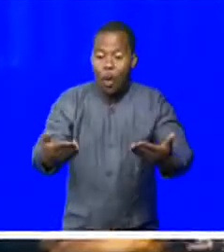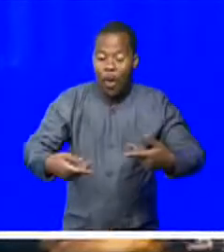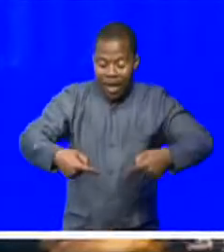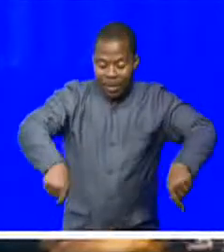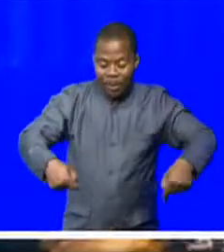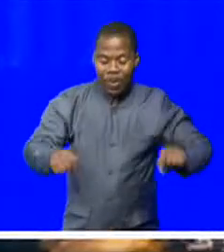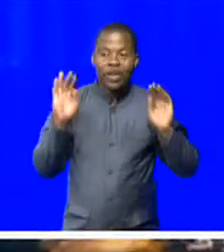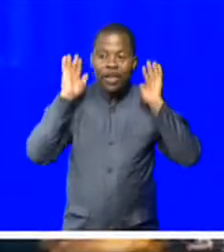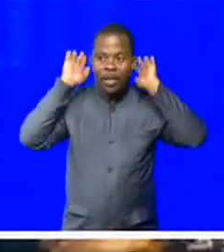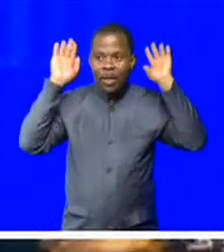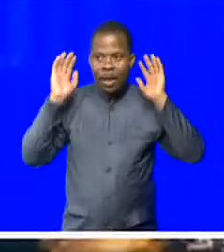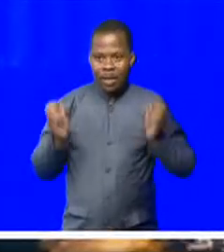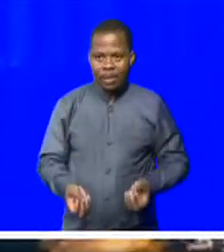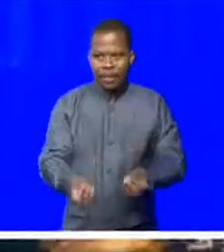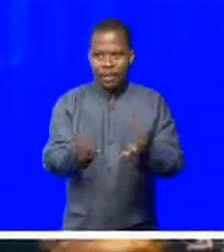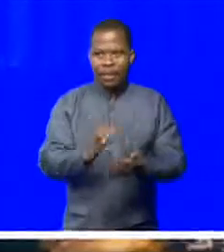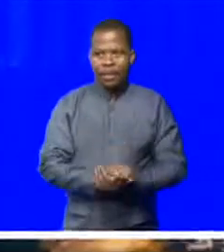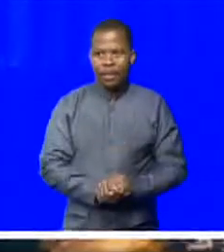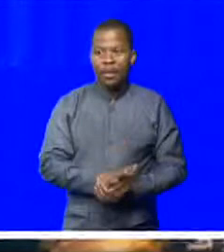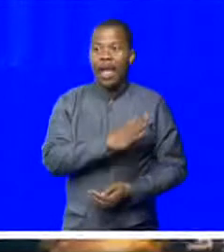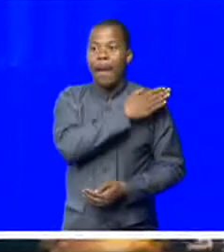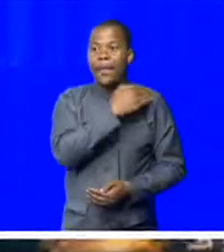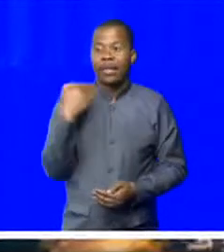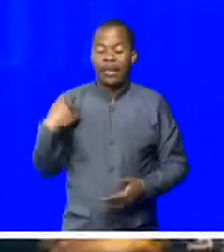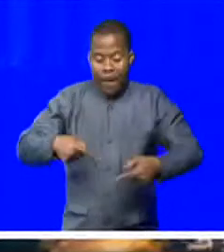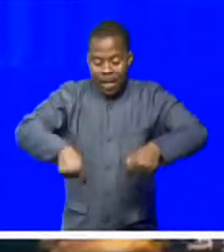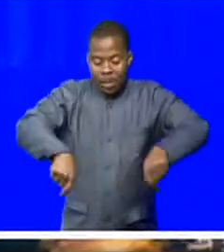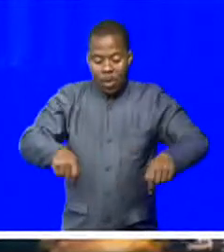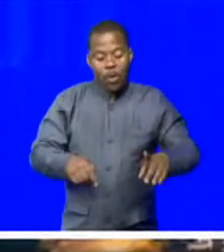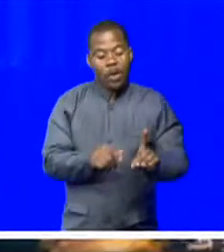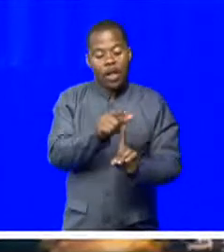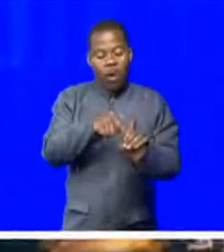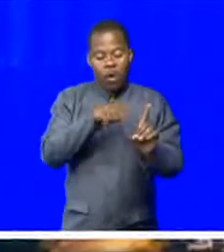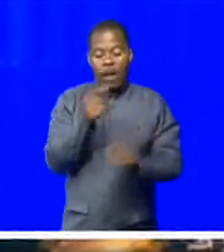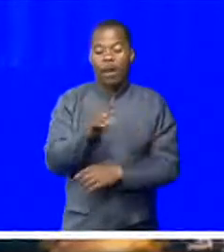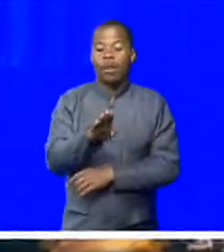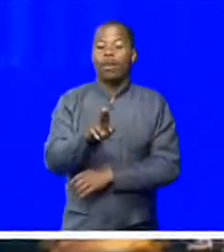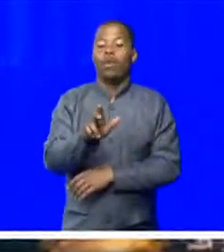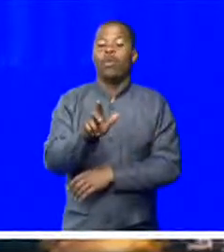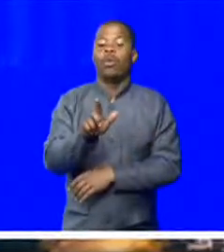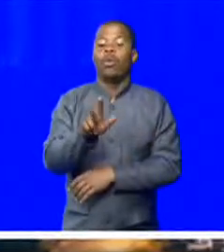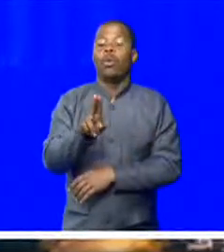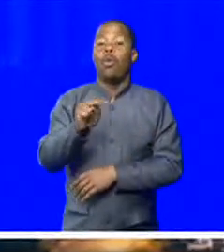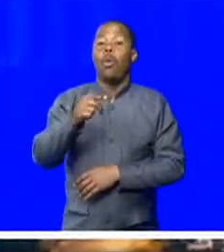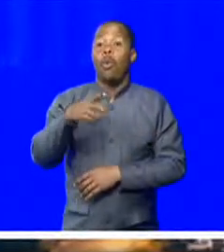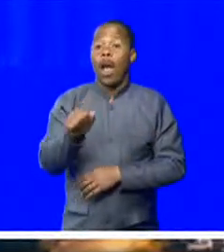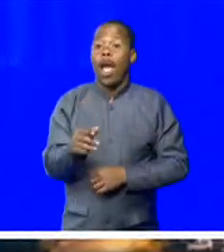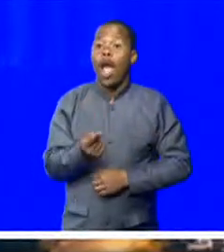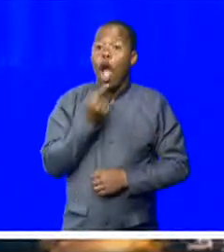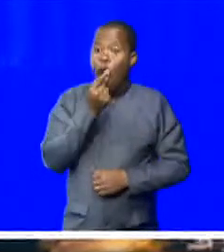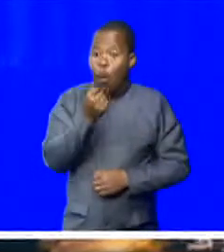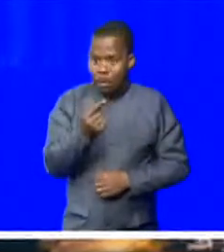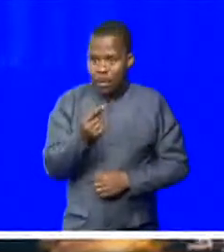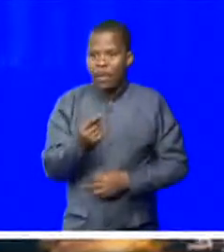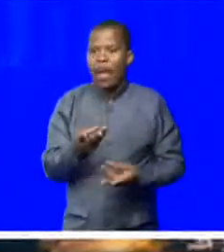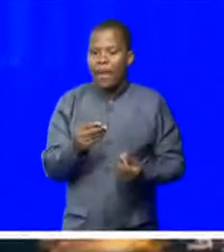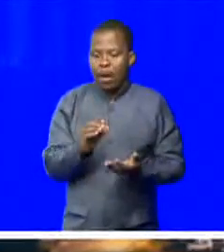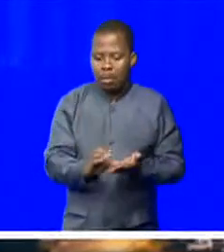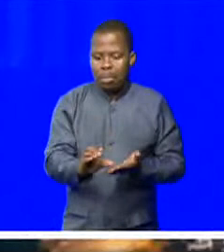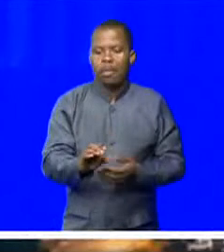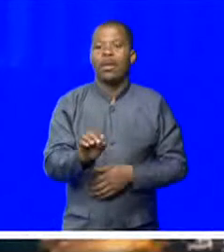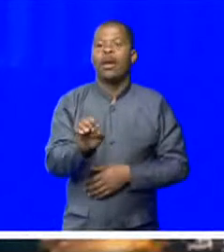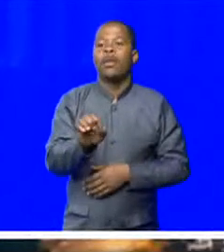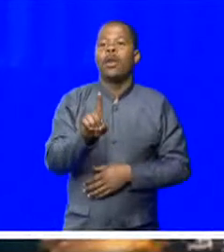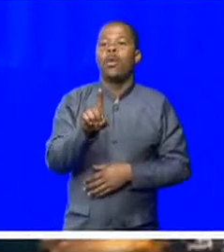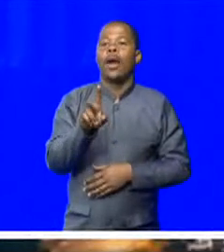Moving on, we'll have a look at our sports news. Minister for Sports, Harris Bulunga, says the ministry has invested around 120,000